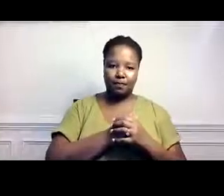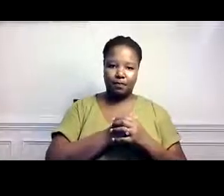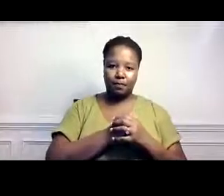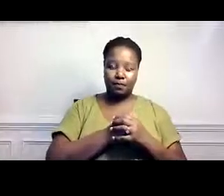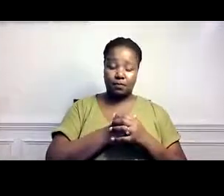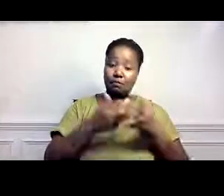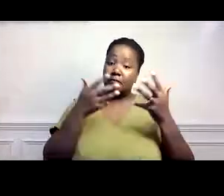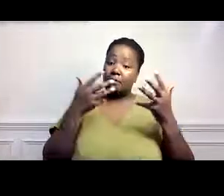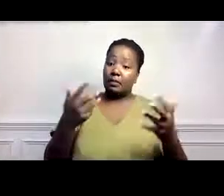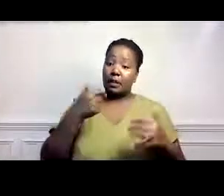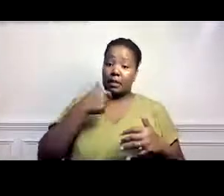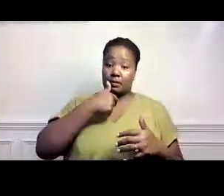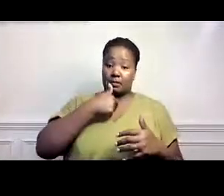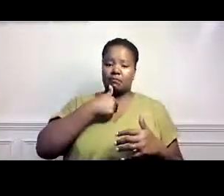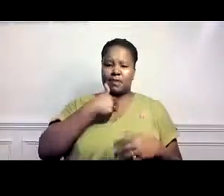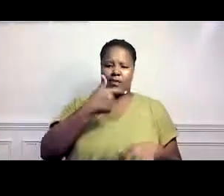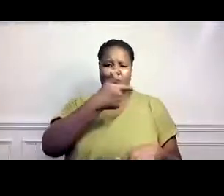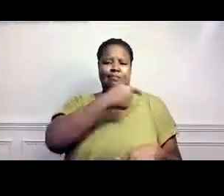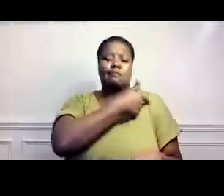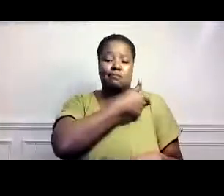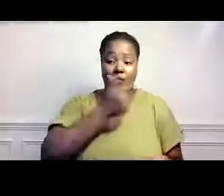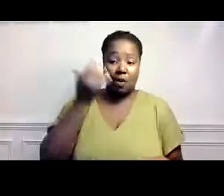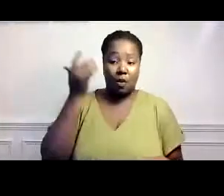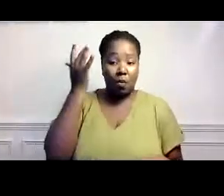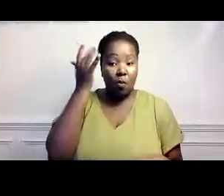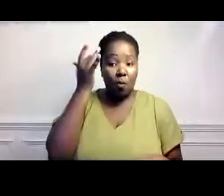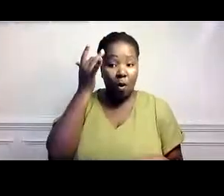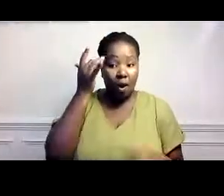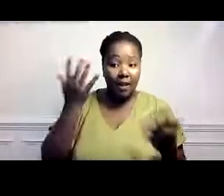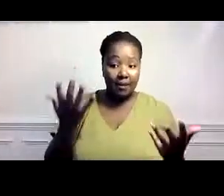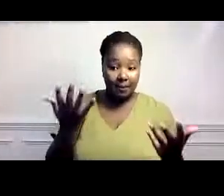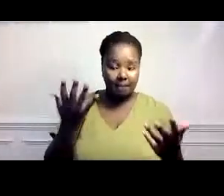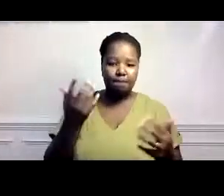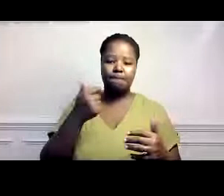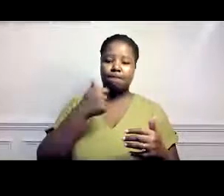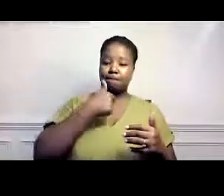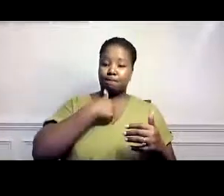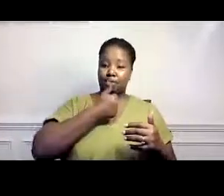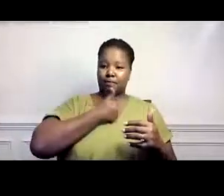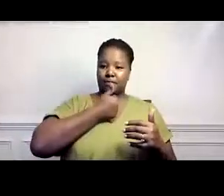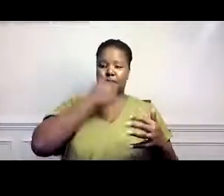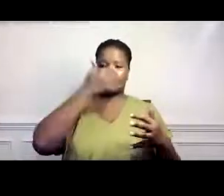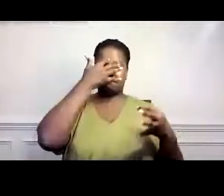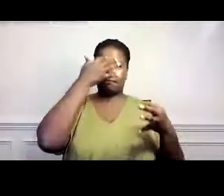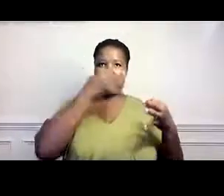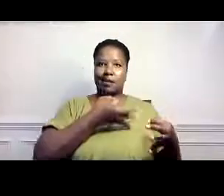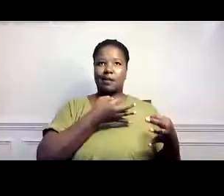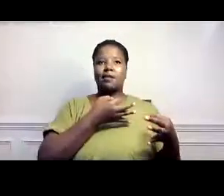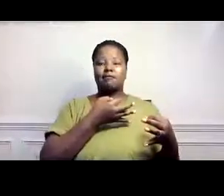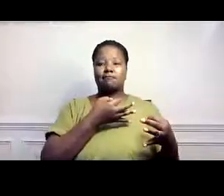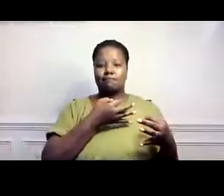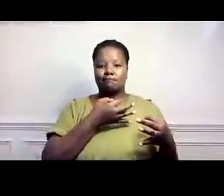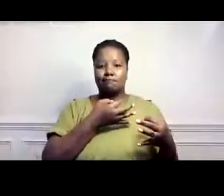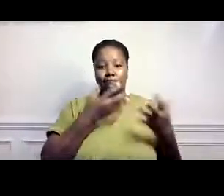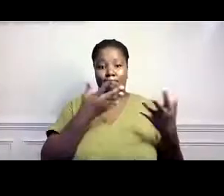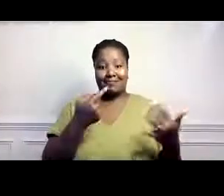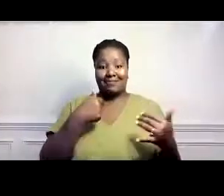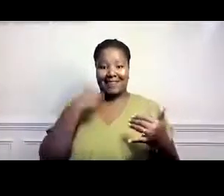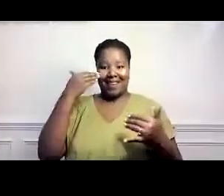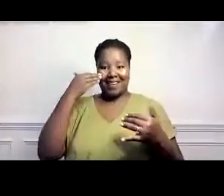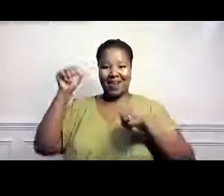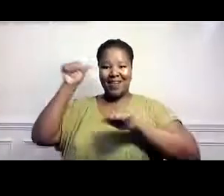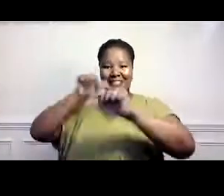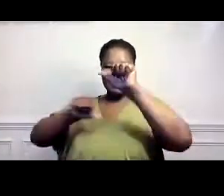I chose to get vaccinated because I've decided to, I'm no scientist, so